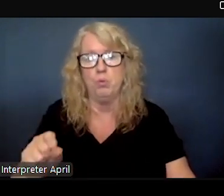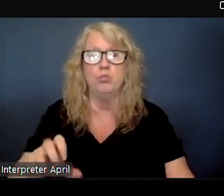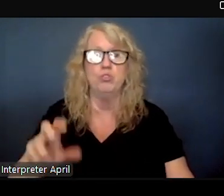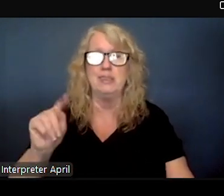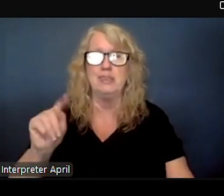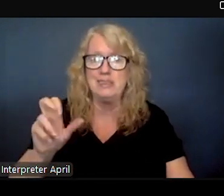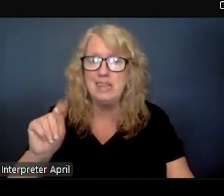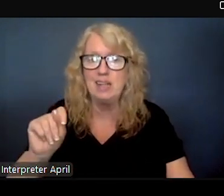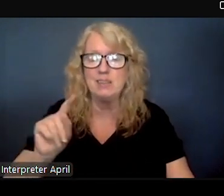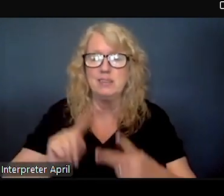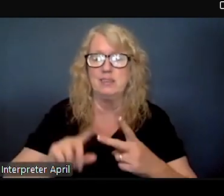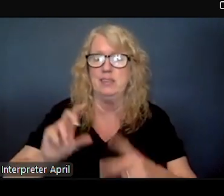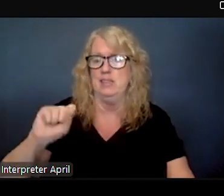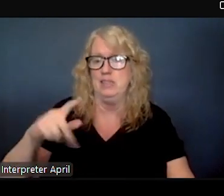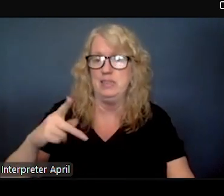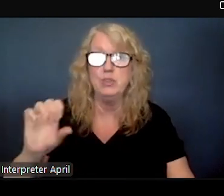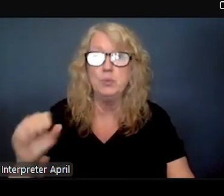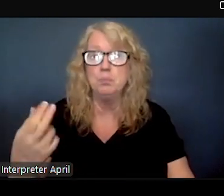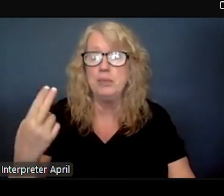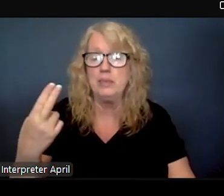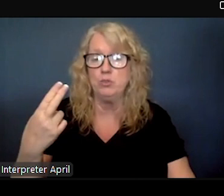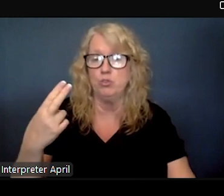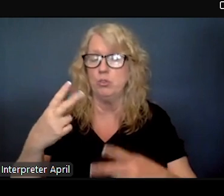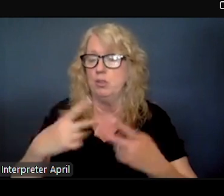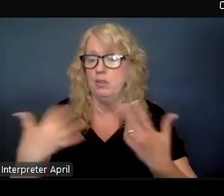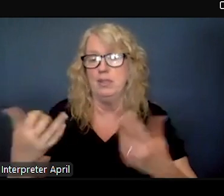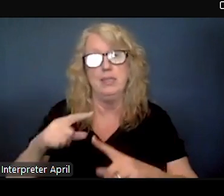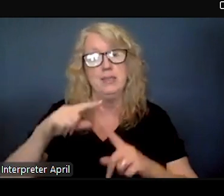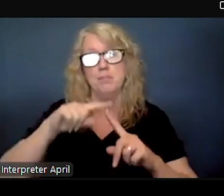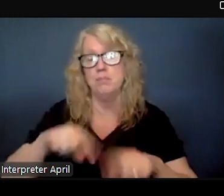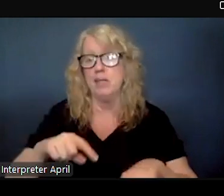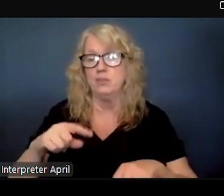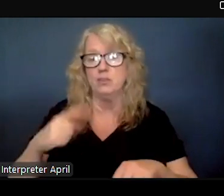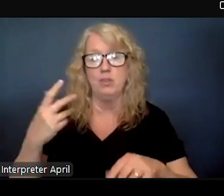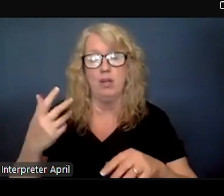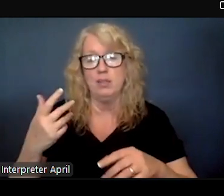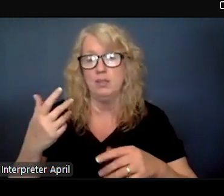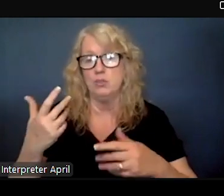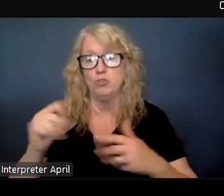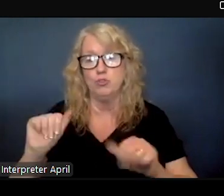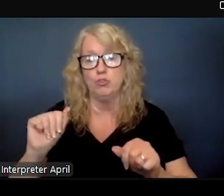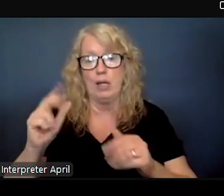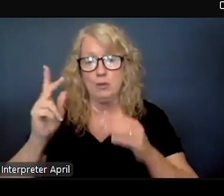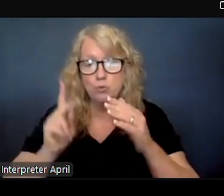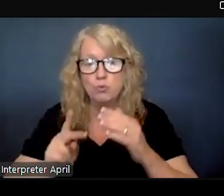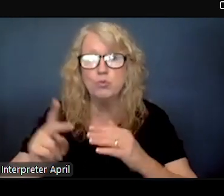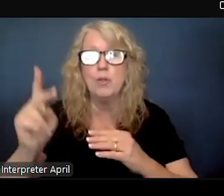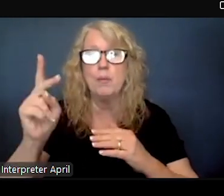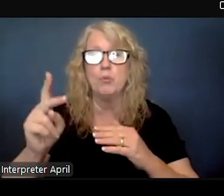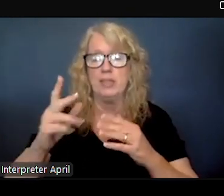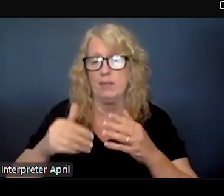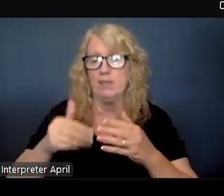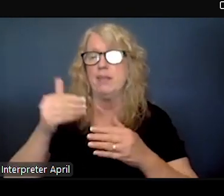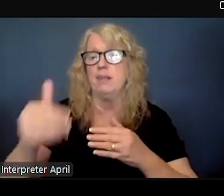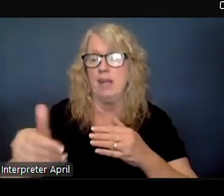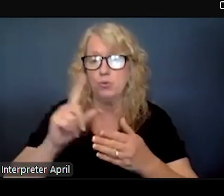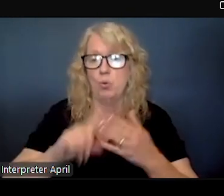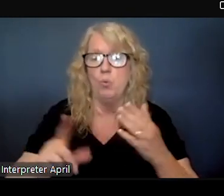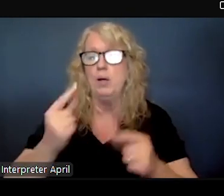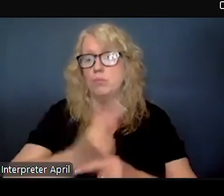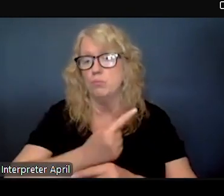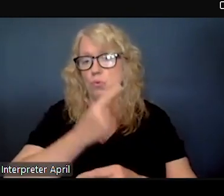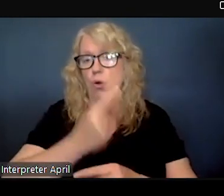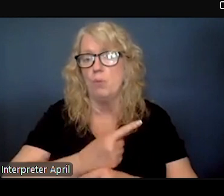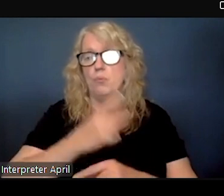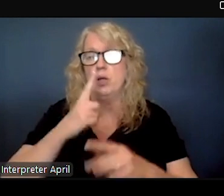speech that is based on essentially trying to predict the next token that is most appropriate based on